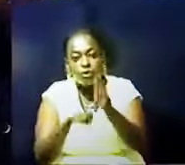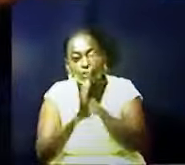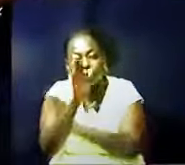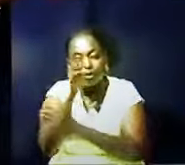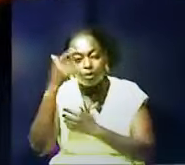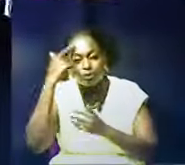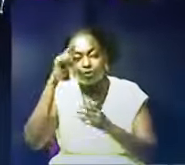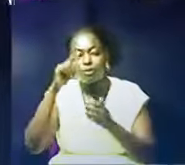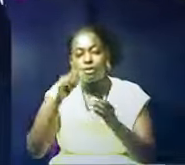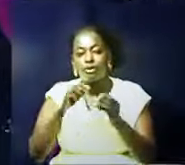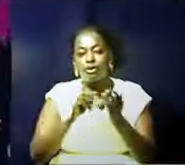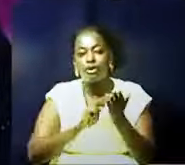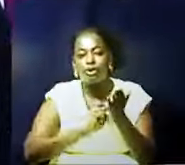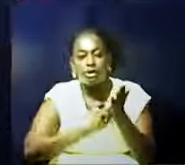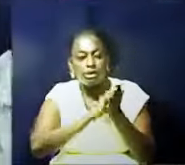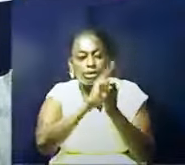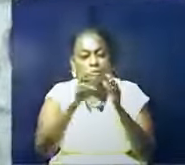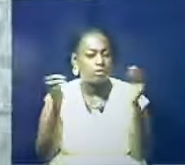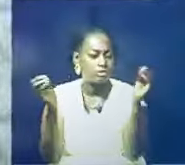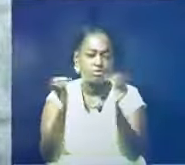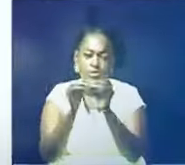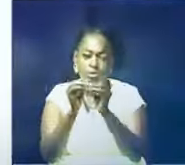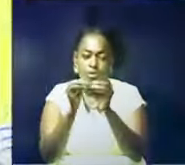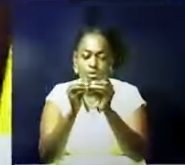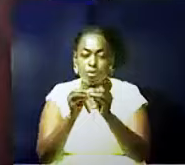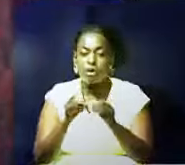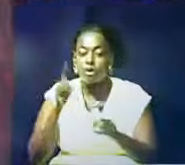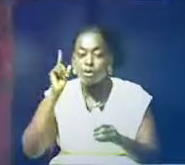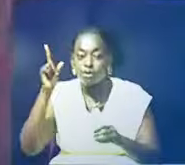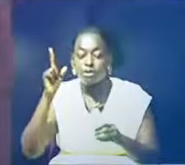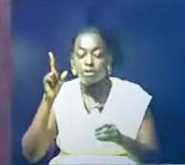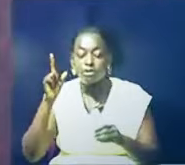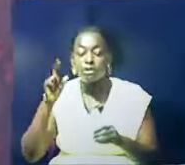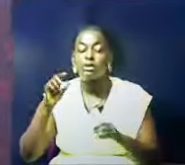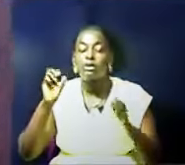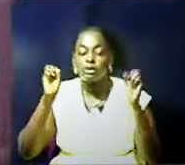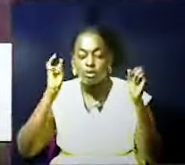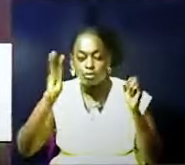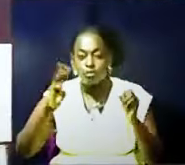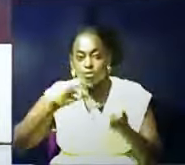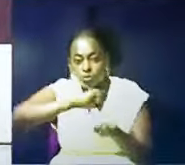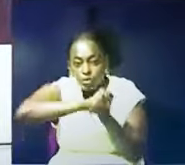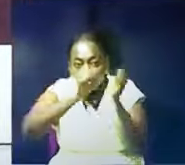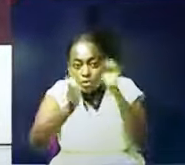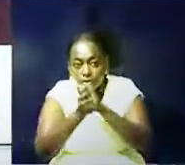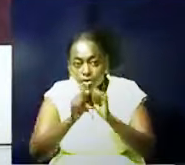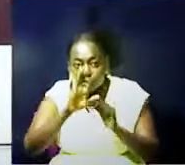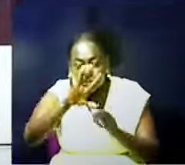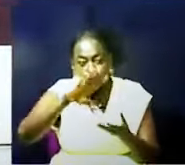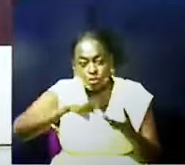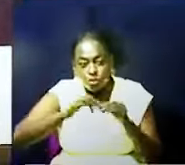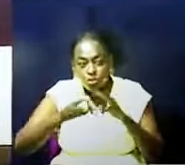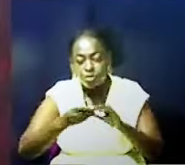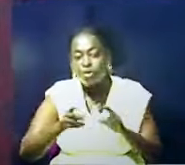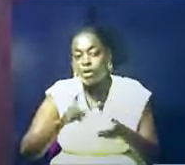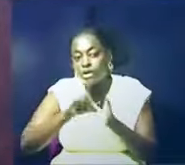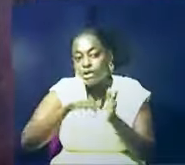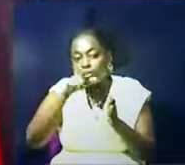your situation. Me babe catcher says, "So bet me ni nyako pon at snatch a don shuri bebra obesa trao na wonso obesa trao wia se."